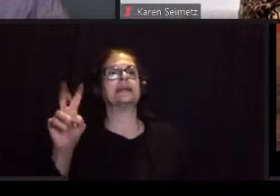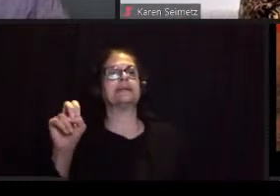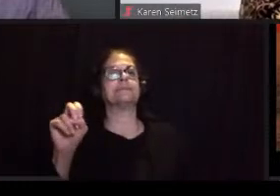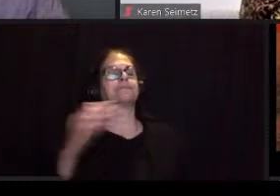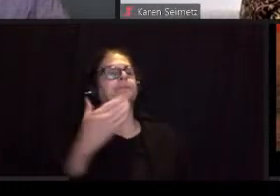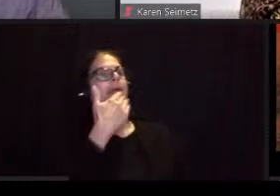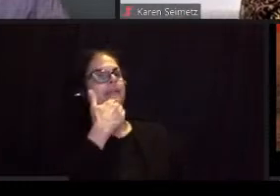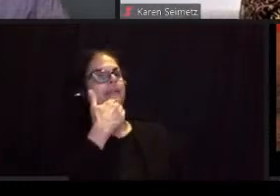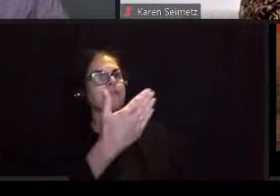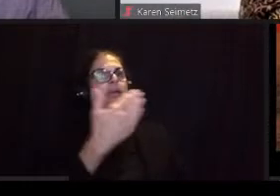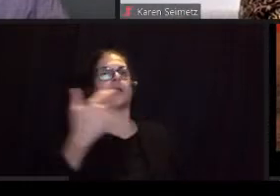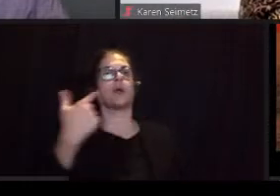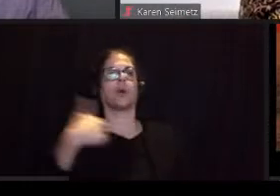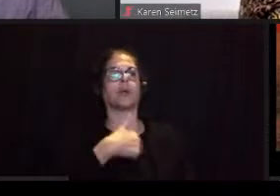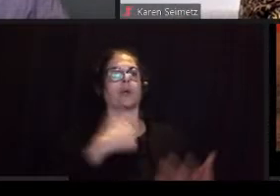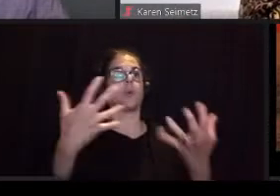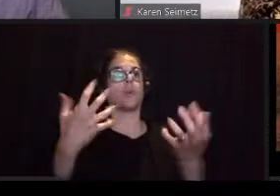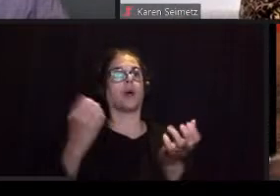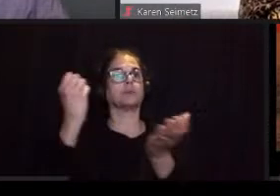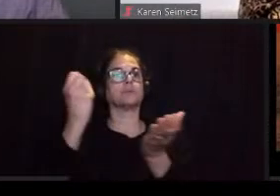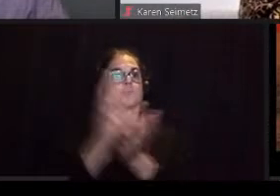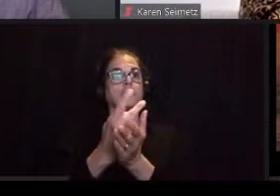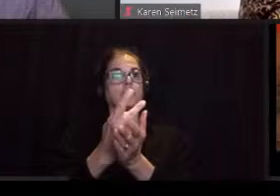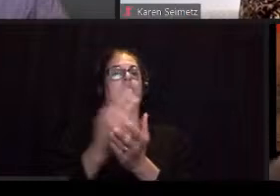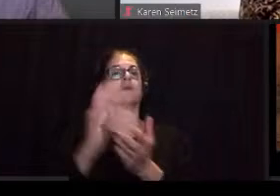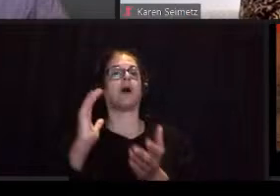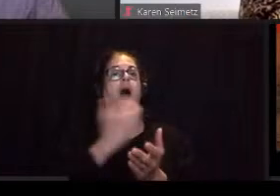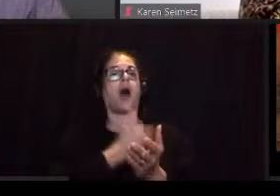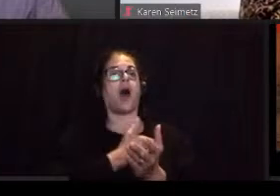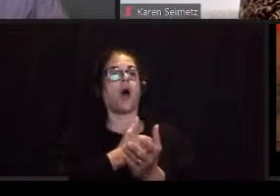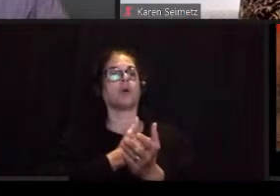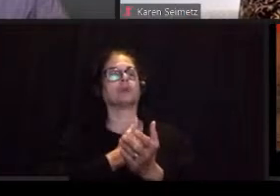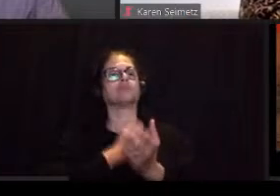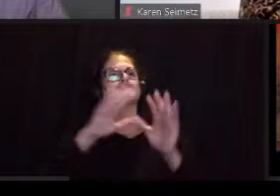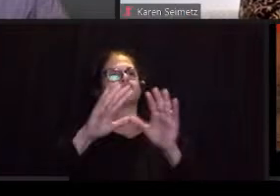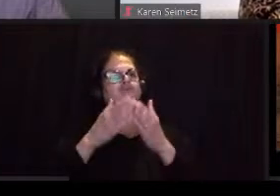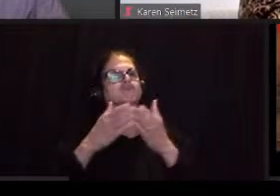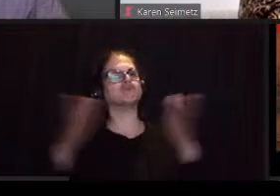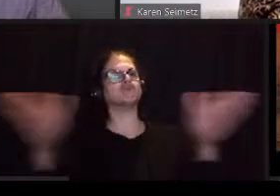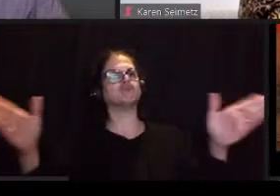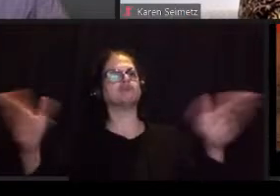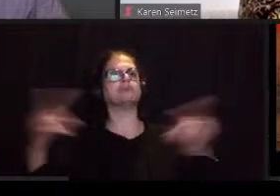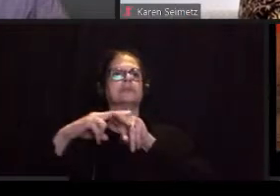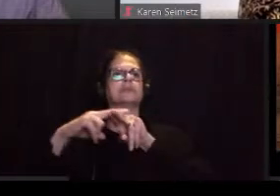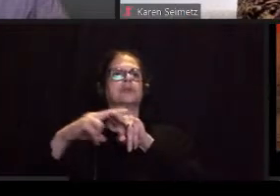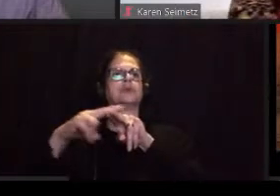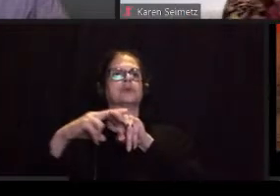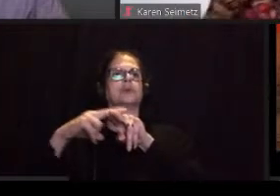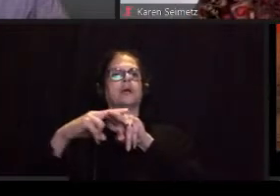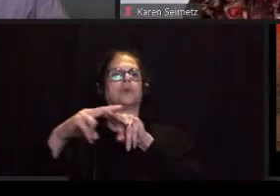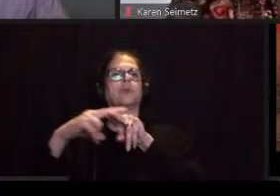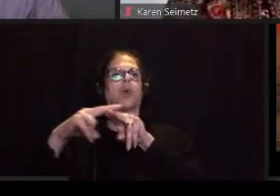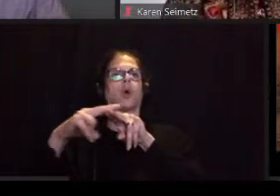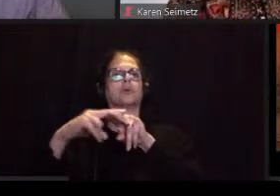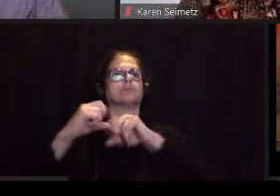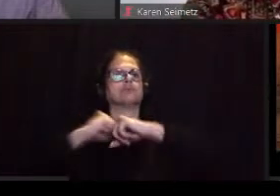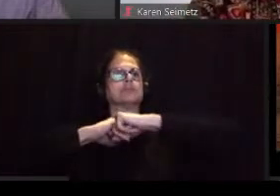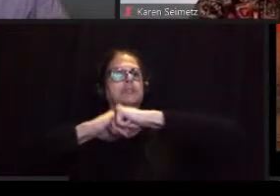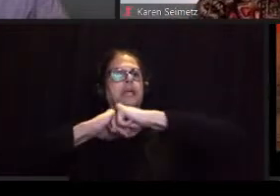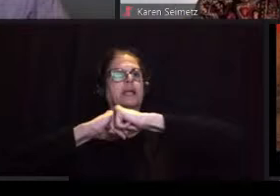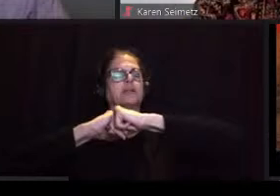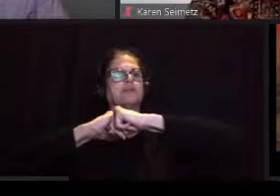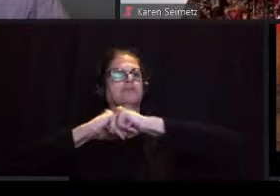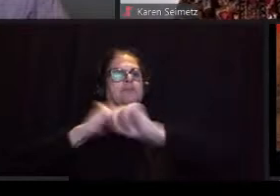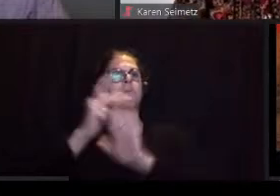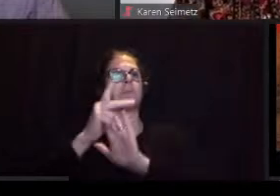board for approval of our blanket railroad protective insurance policy. Again, this is an annual policy that the CTA has had in place now